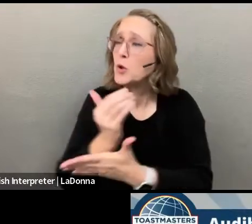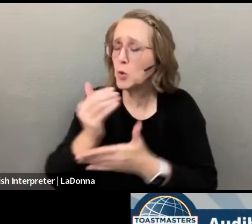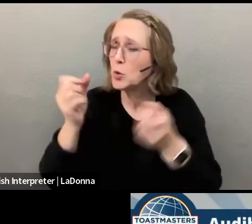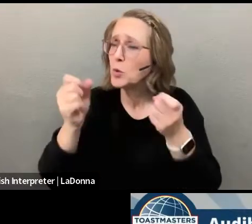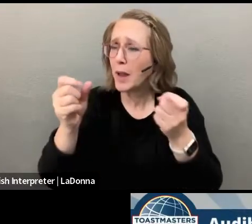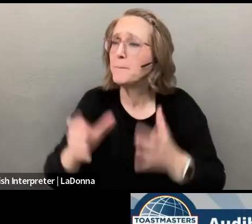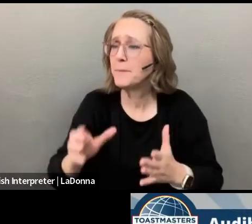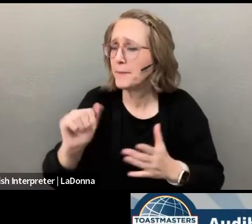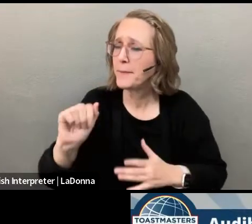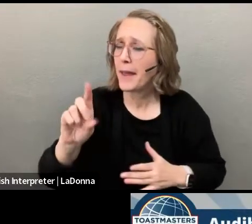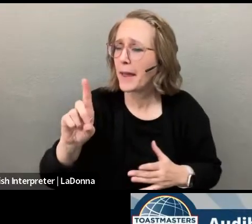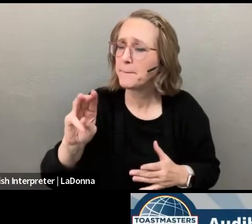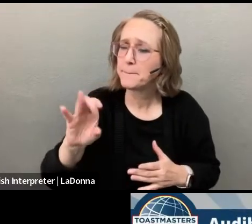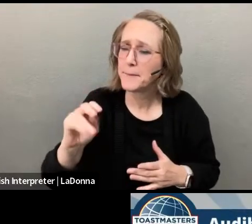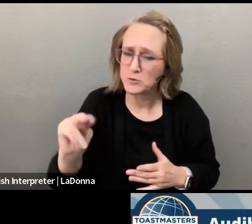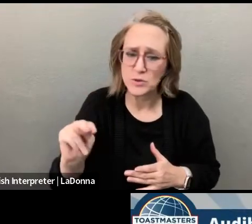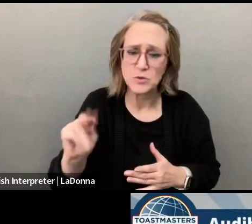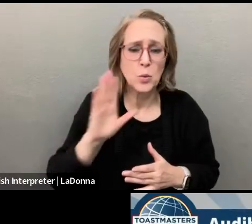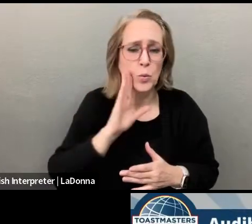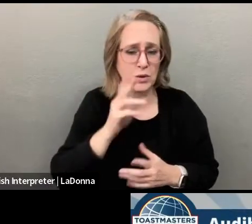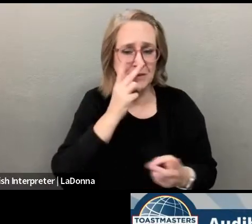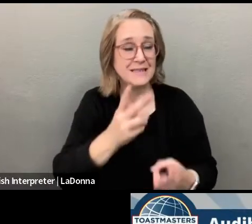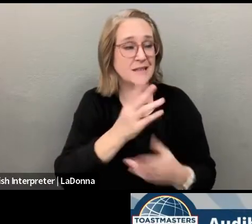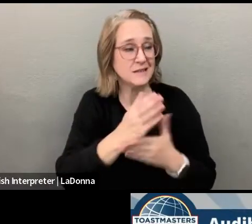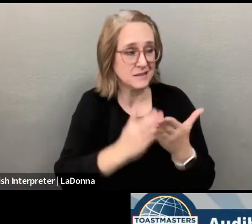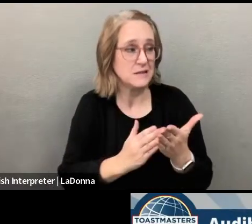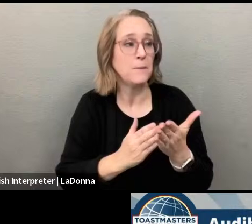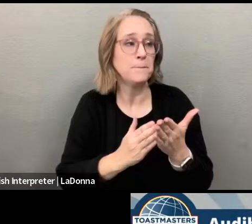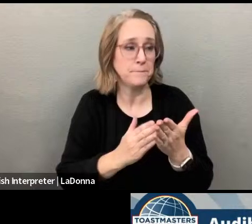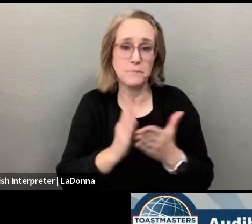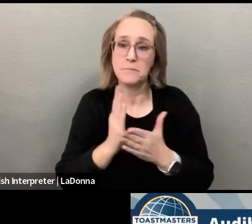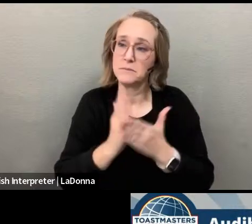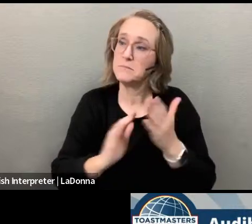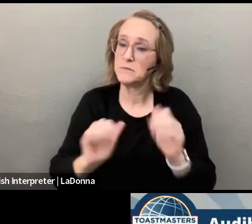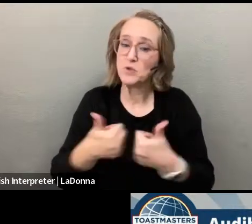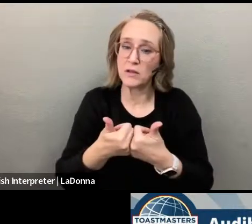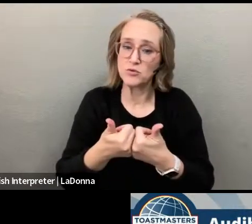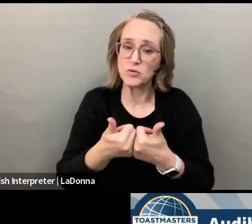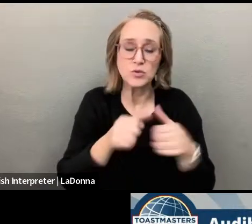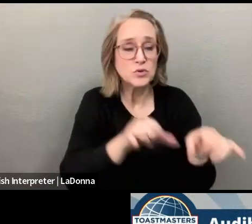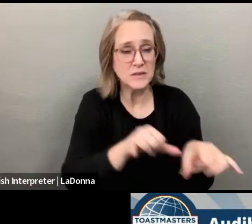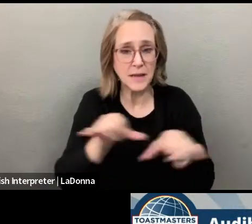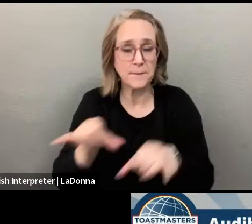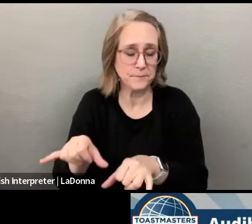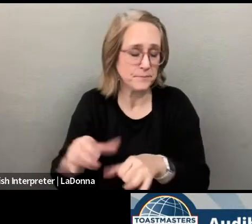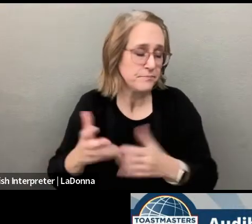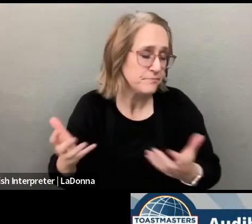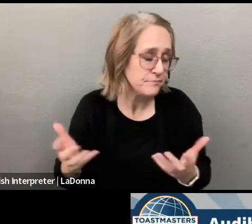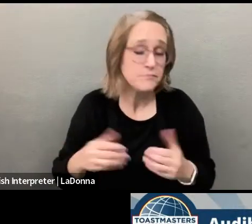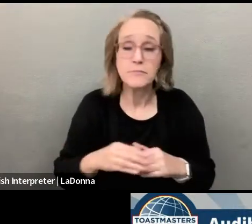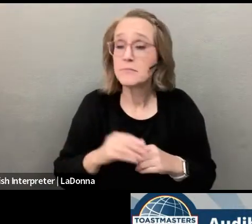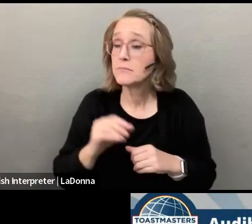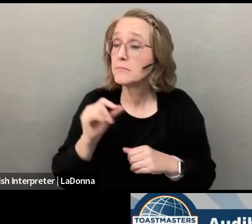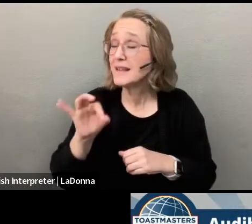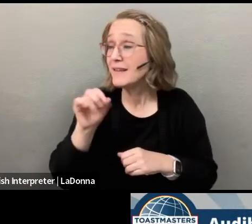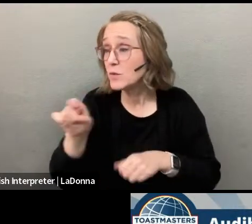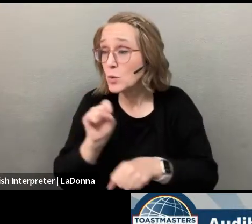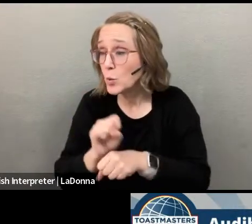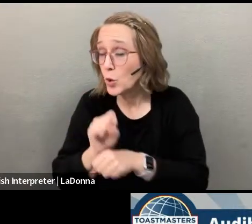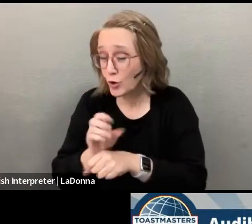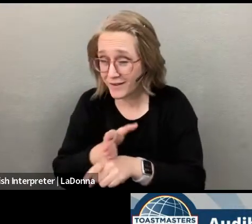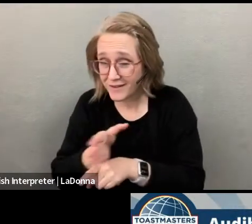challenges, shall we say, depending on what industry sector you're in. So, for example, if you are working in sustainable